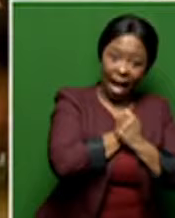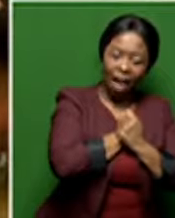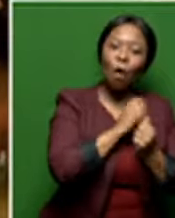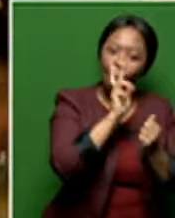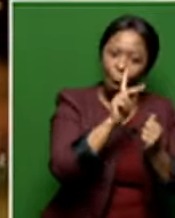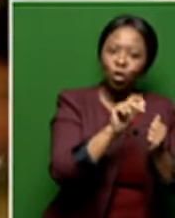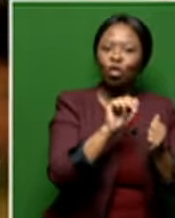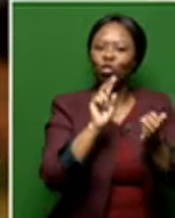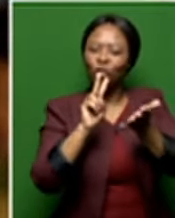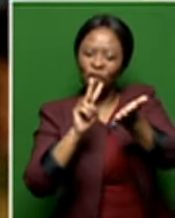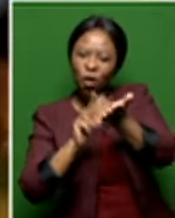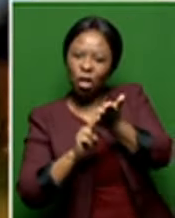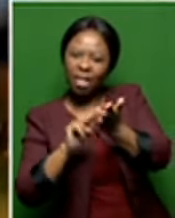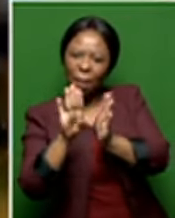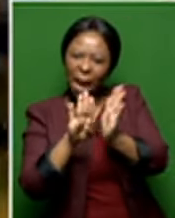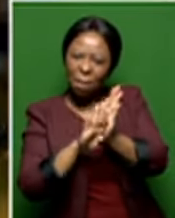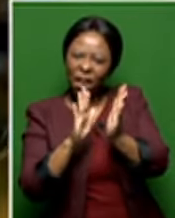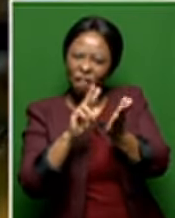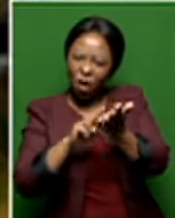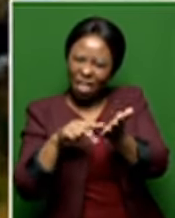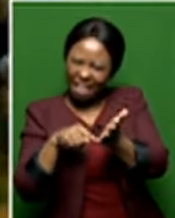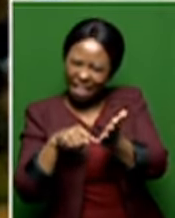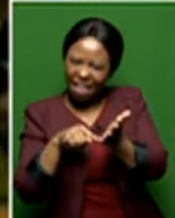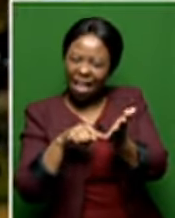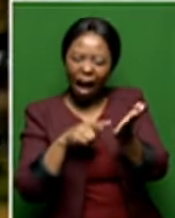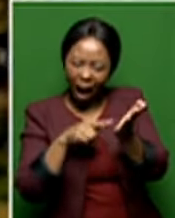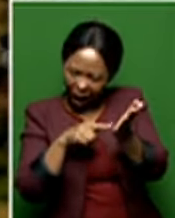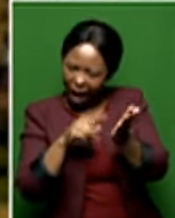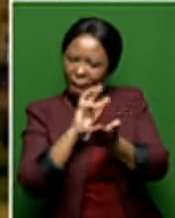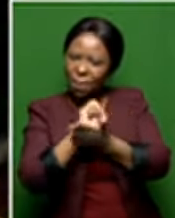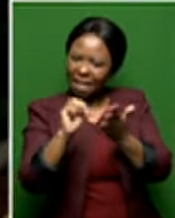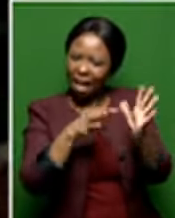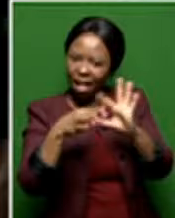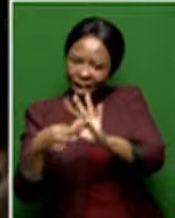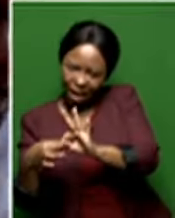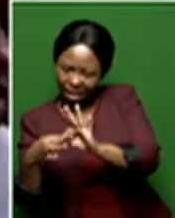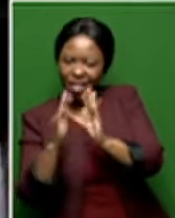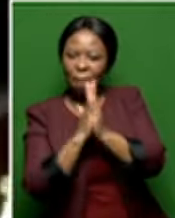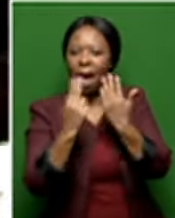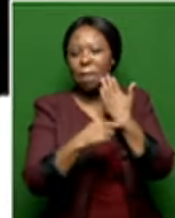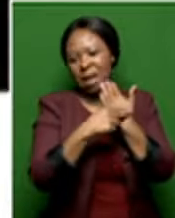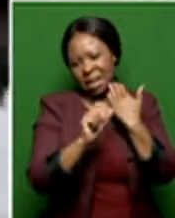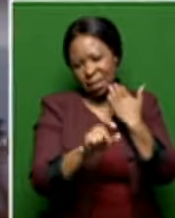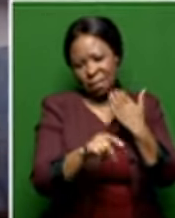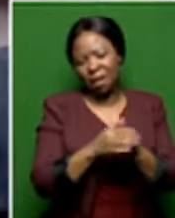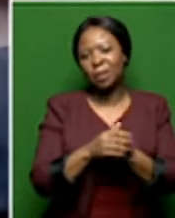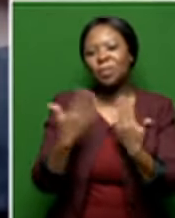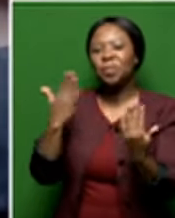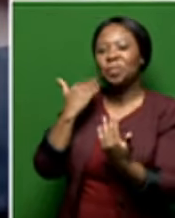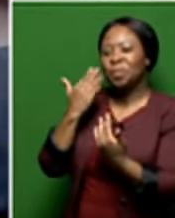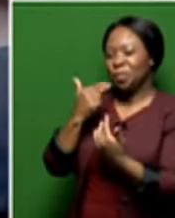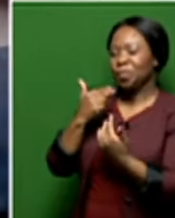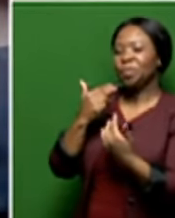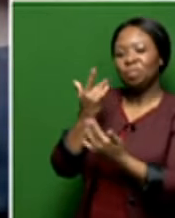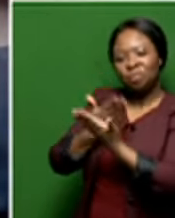out the verse that the song is about, so that they can get the message that the Lord intends for them. Okay, Khulekani, Mr. K, lovely chatting to you,